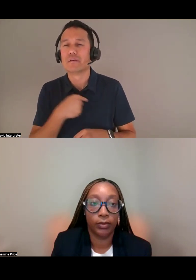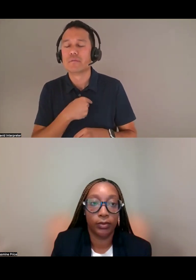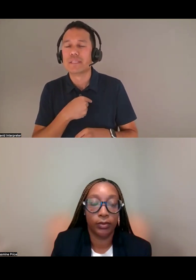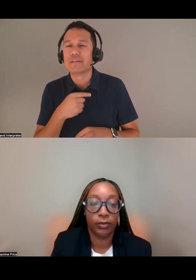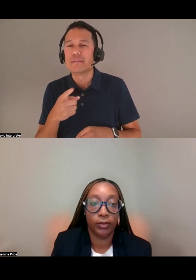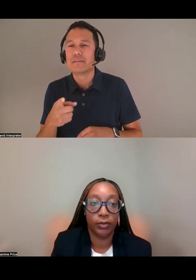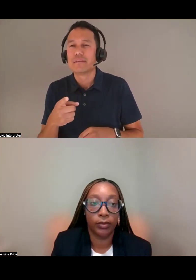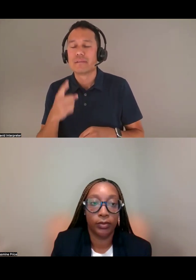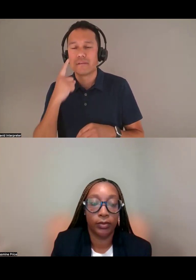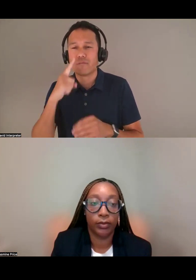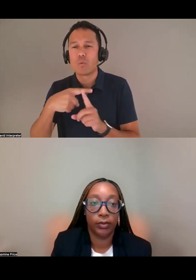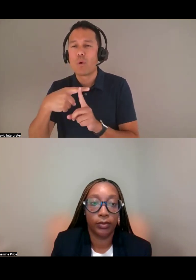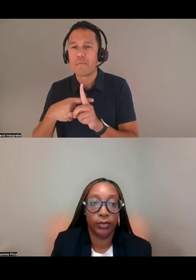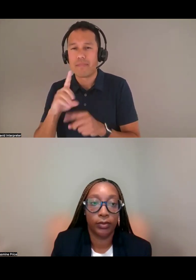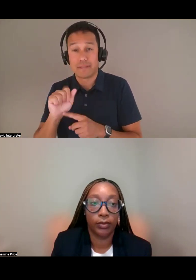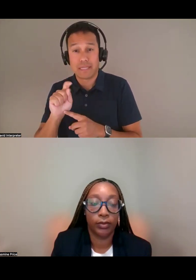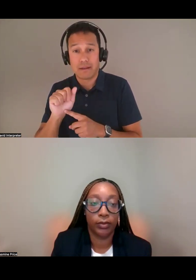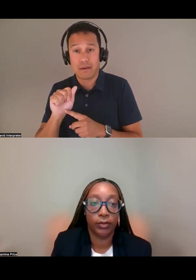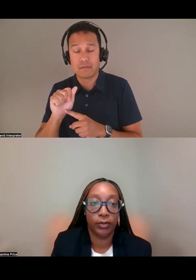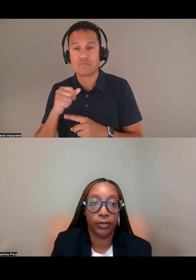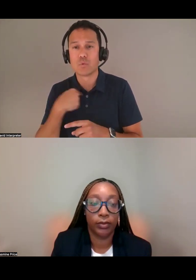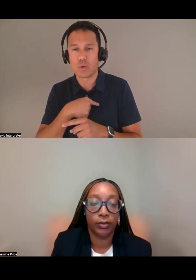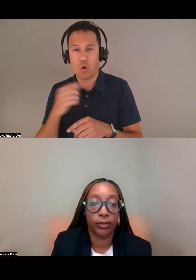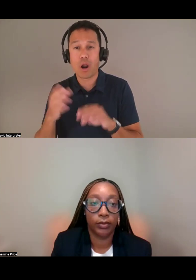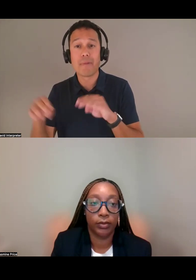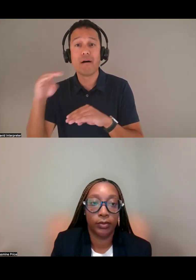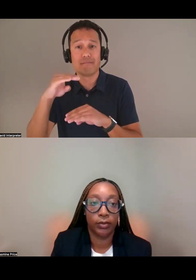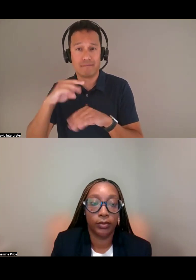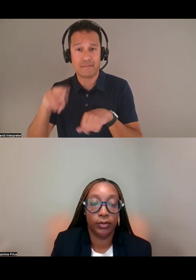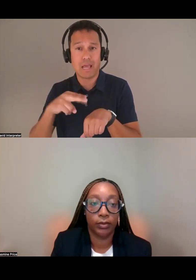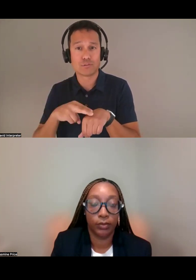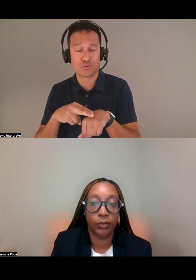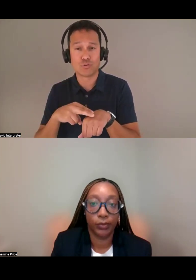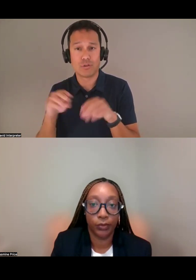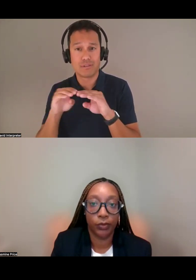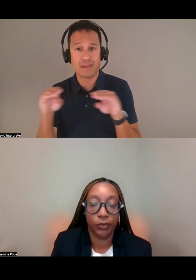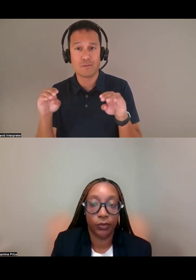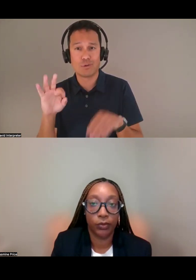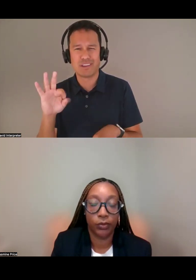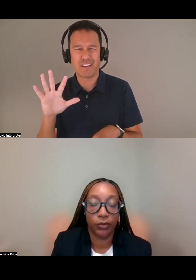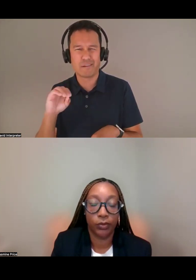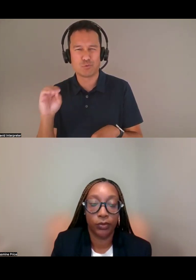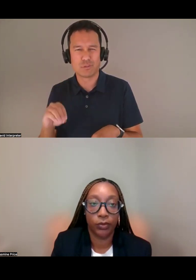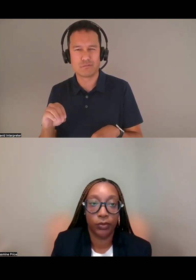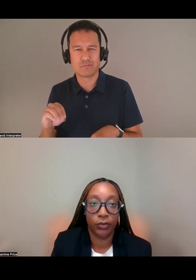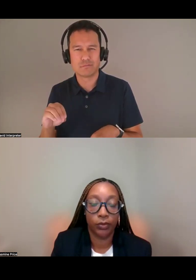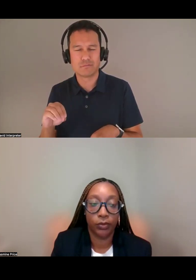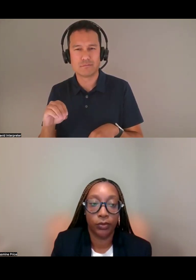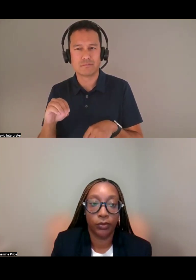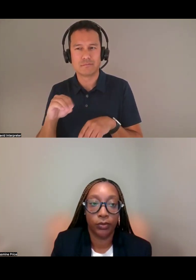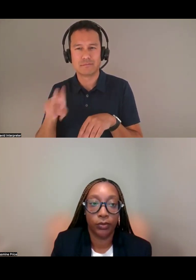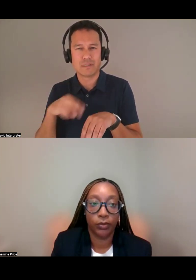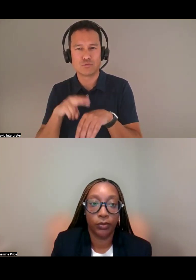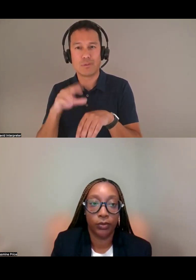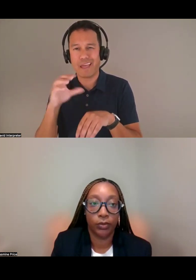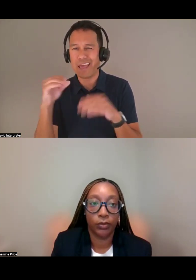so for the 1 month data, we are above the national mark, which is around 95%, and then about on par